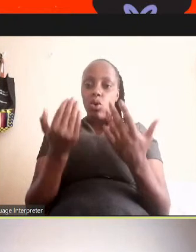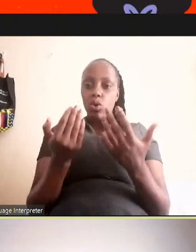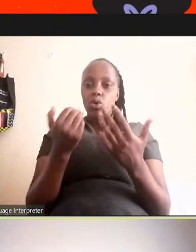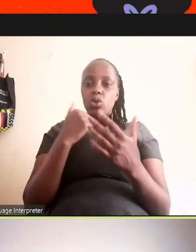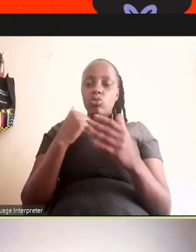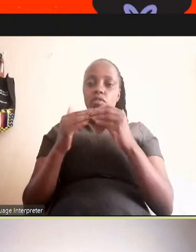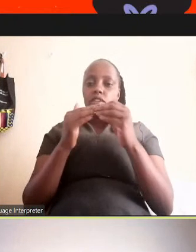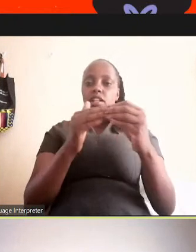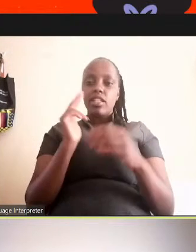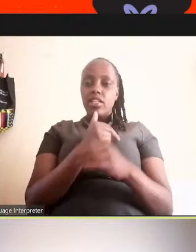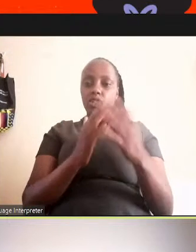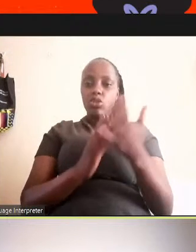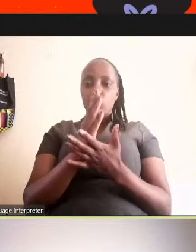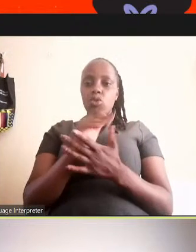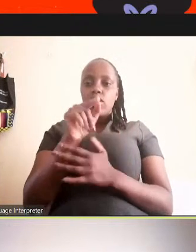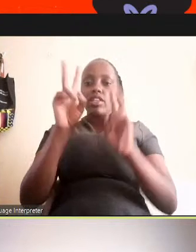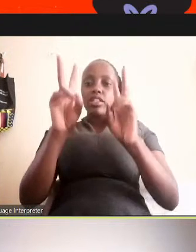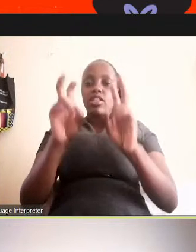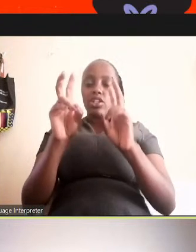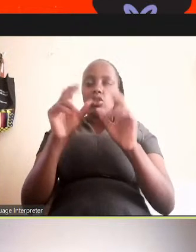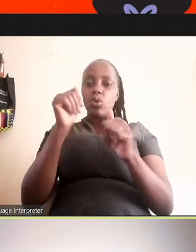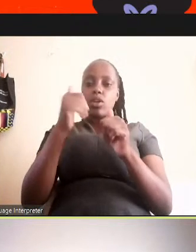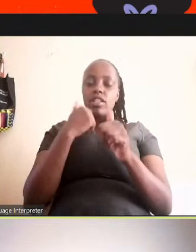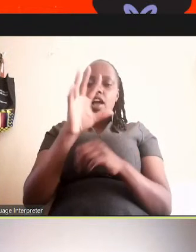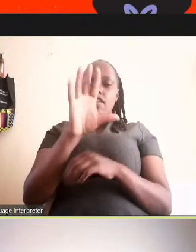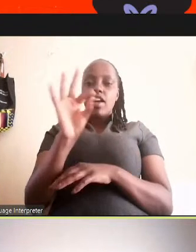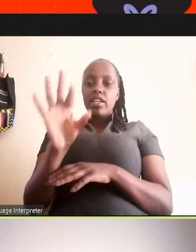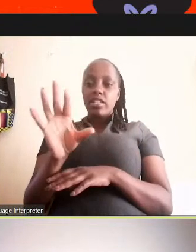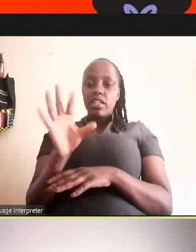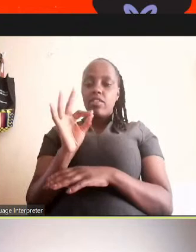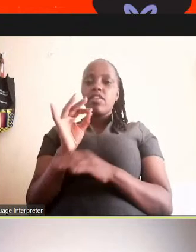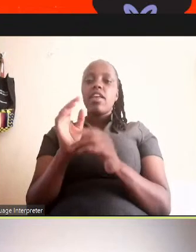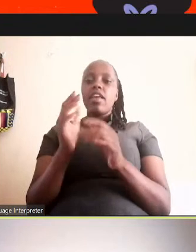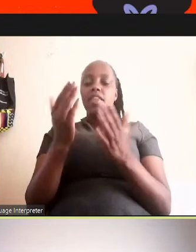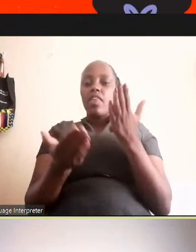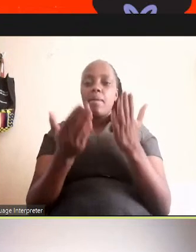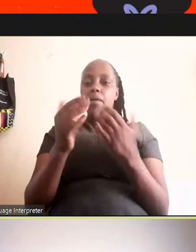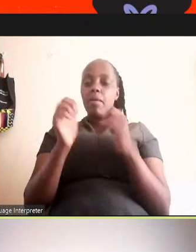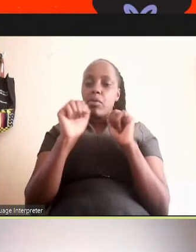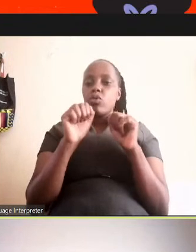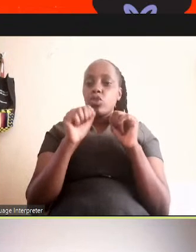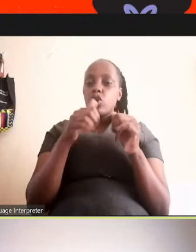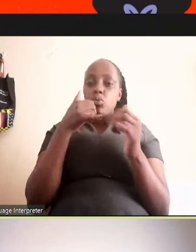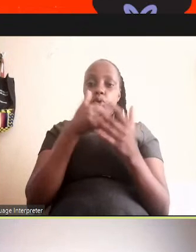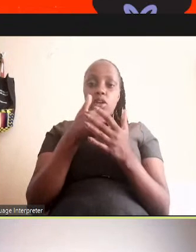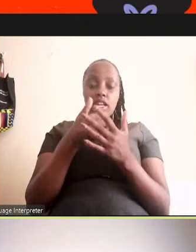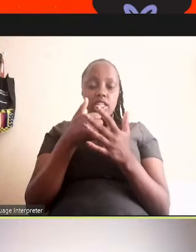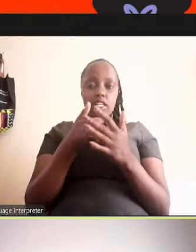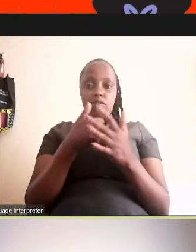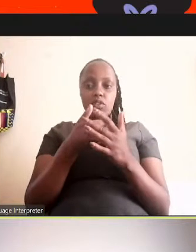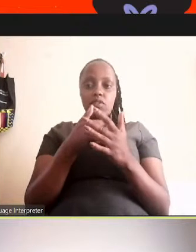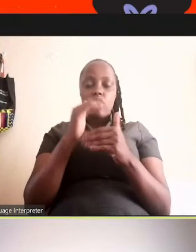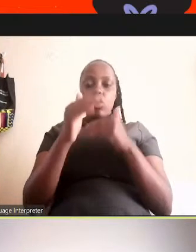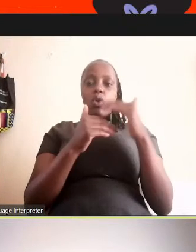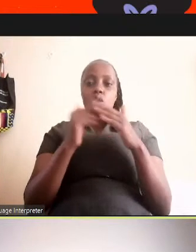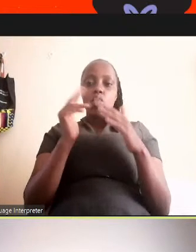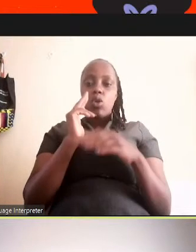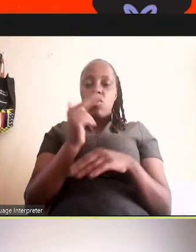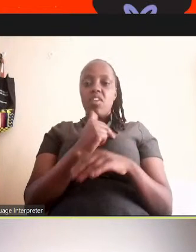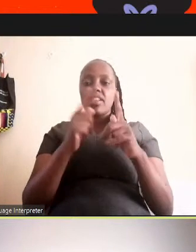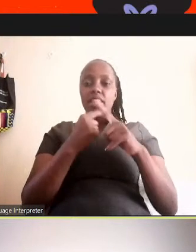through those issues that we have identified. And perhaps if it involves all of us, we can